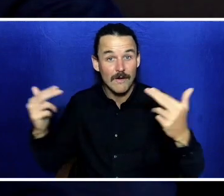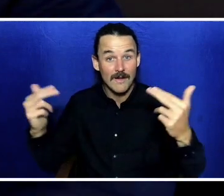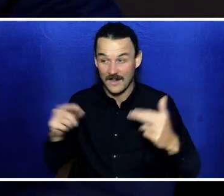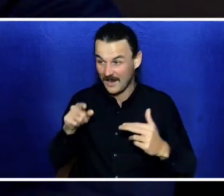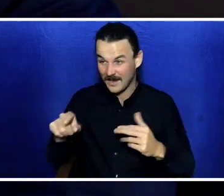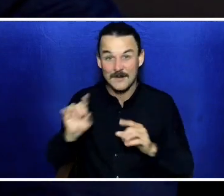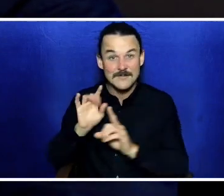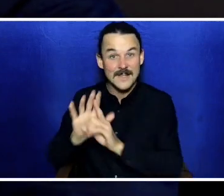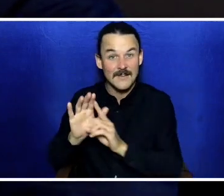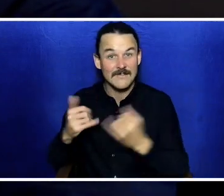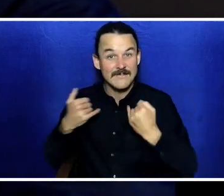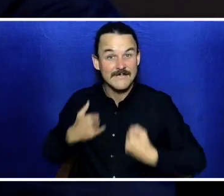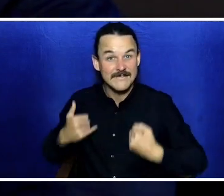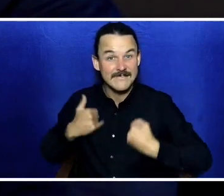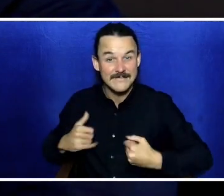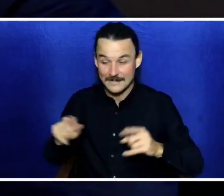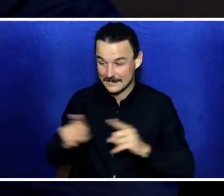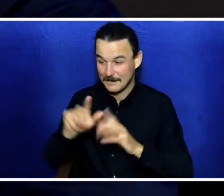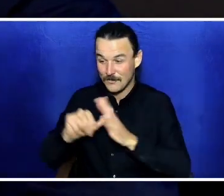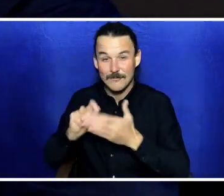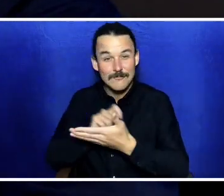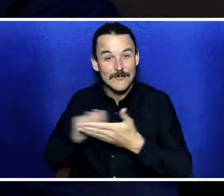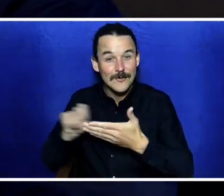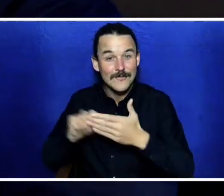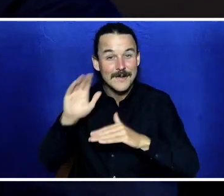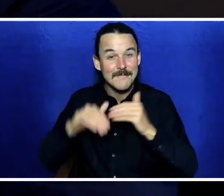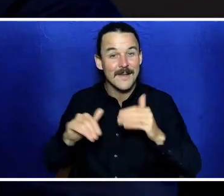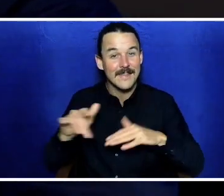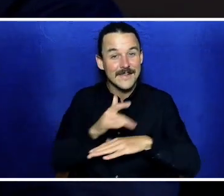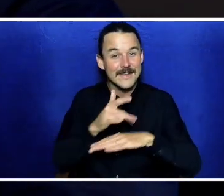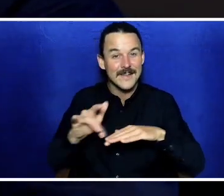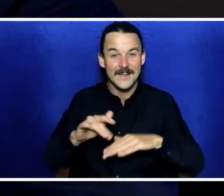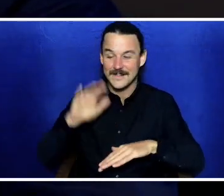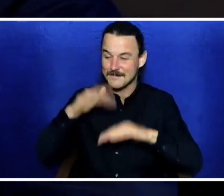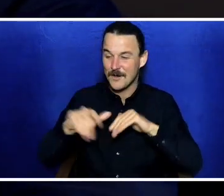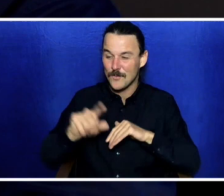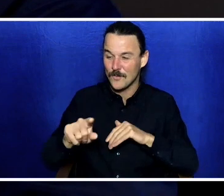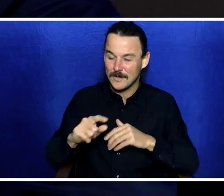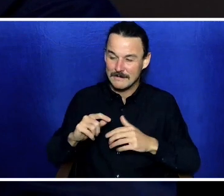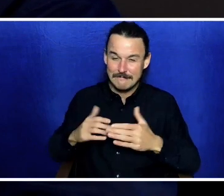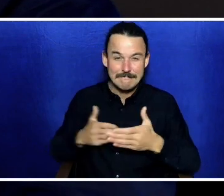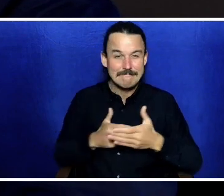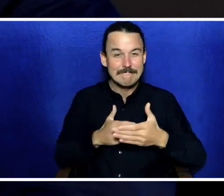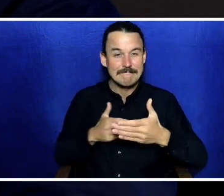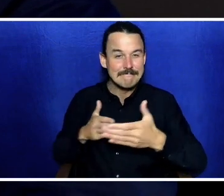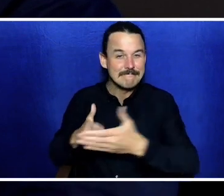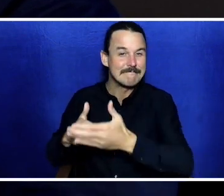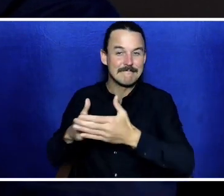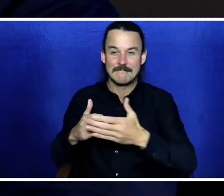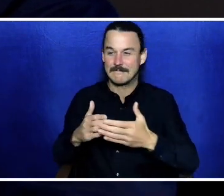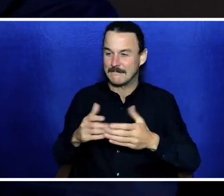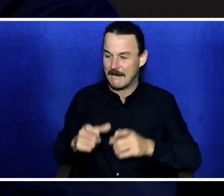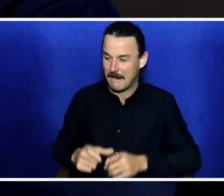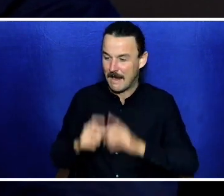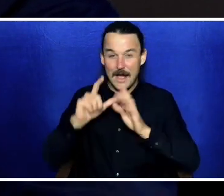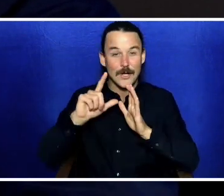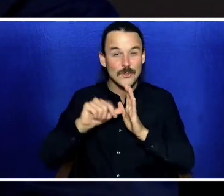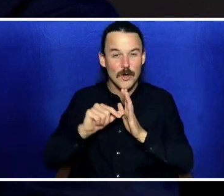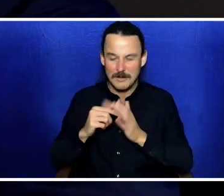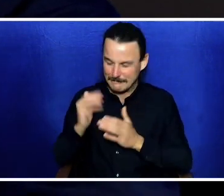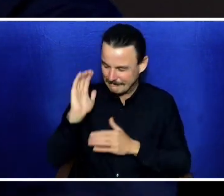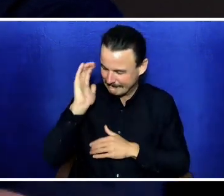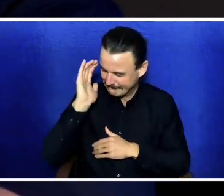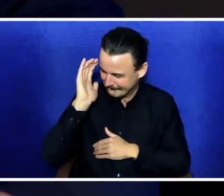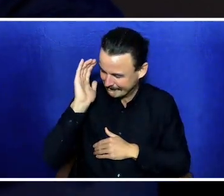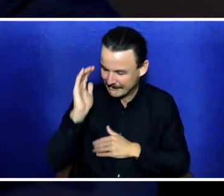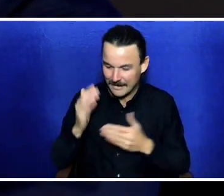renewal, it's about rebirth, and it's about hope. And I think that's a quantity and a quality we need in the